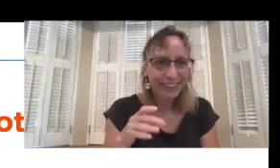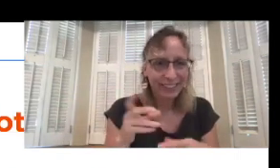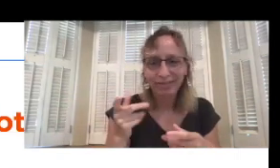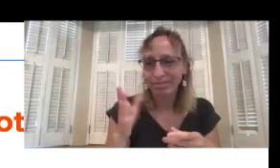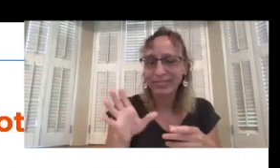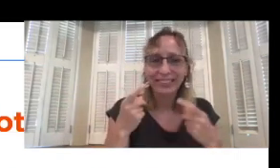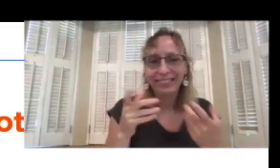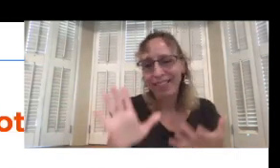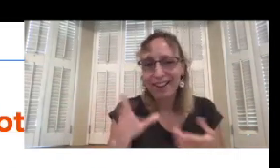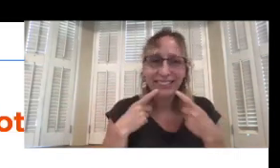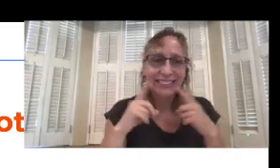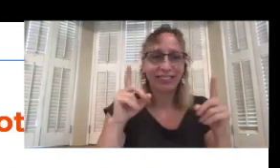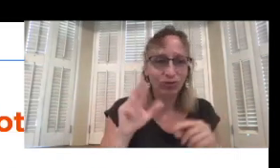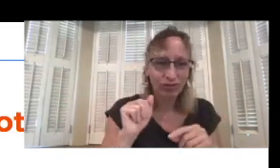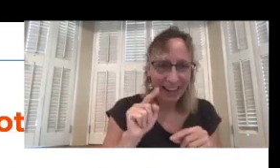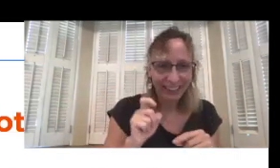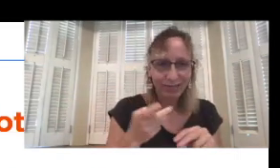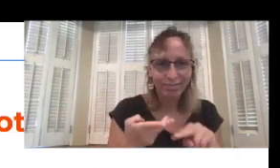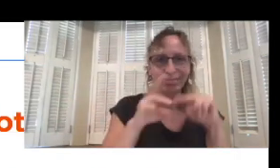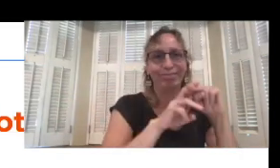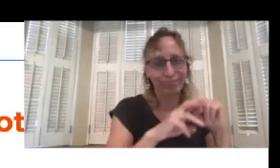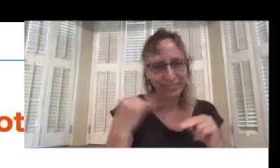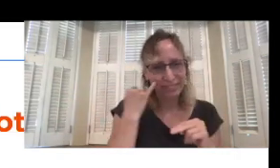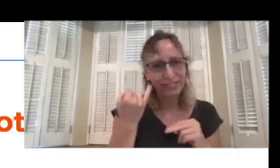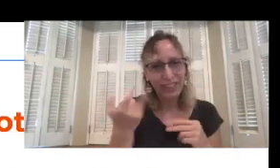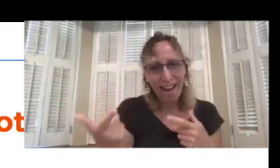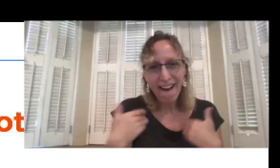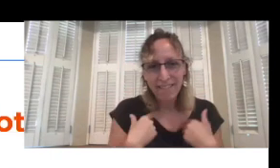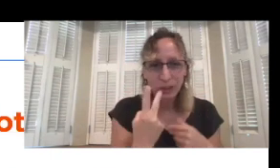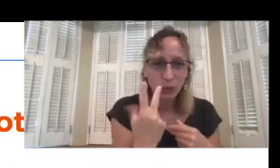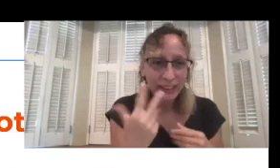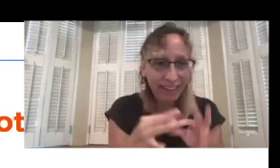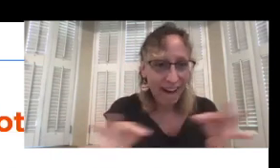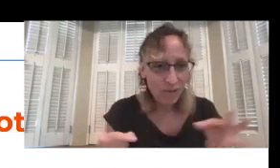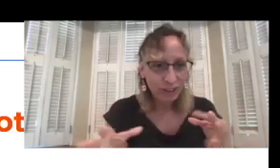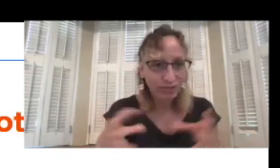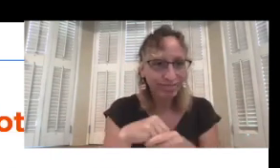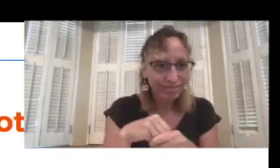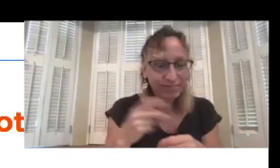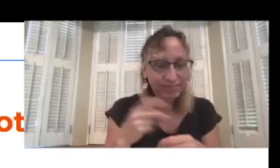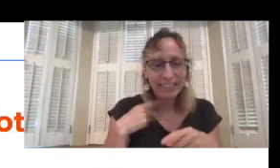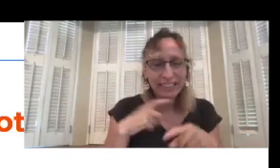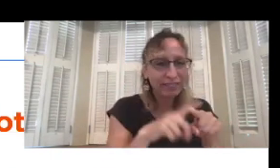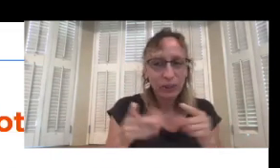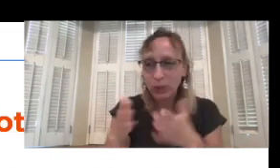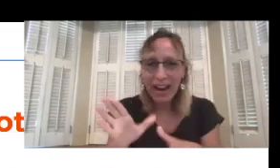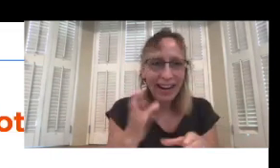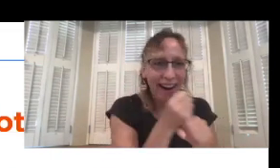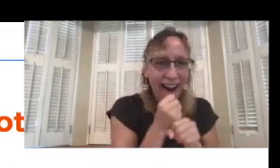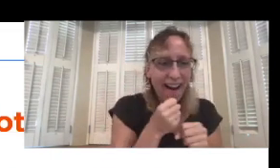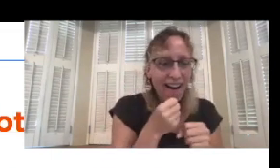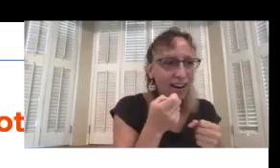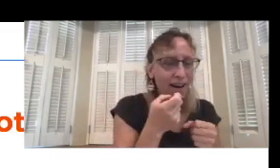And so most of those students do better if they're provided with sign language before getting a cochlear implant.